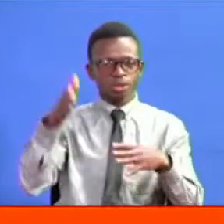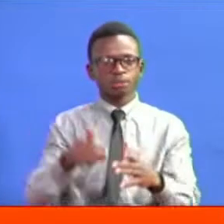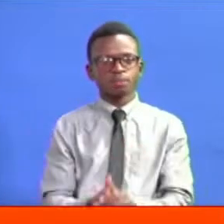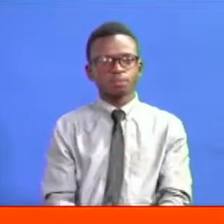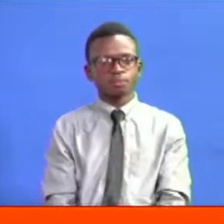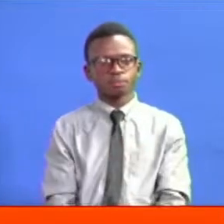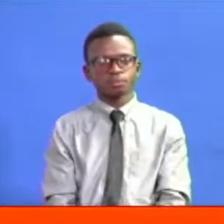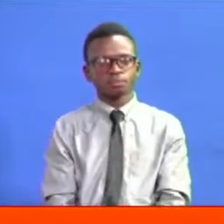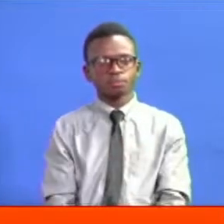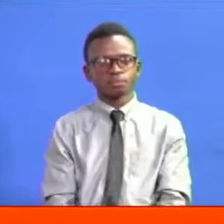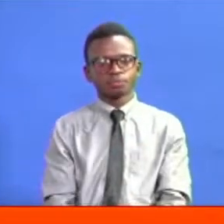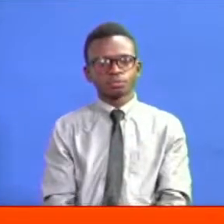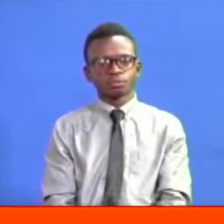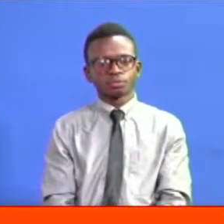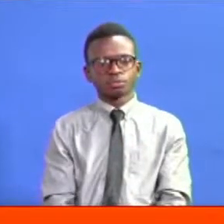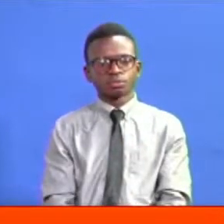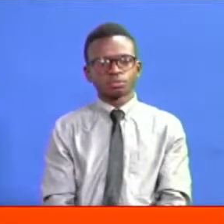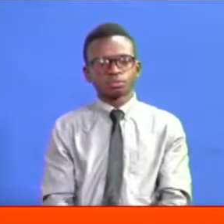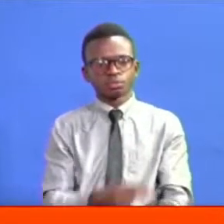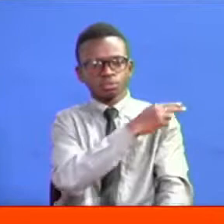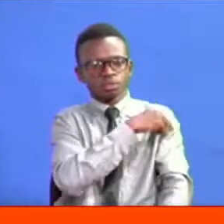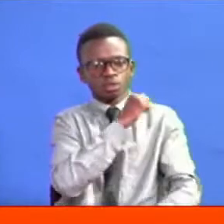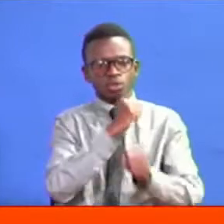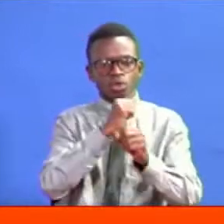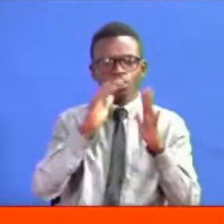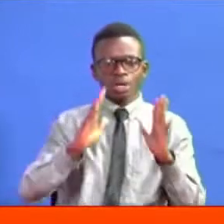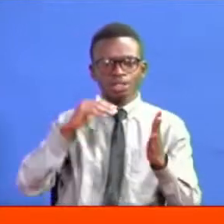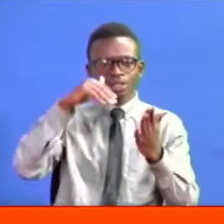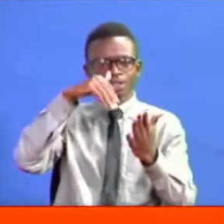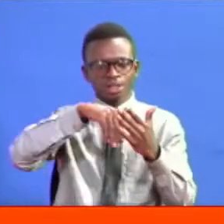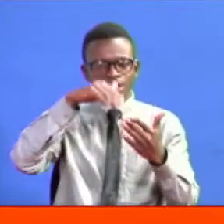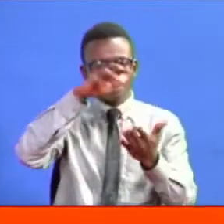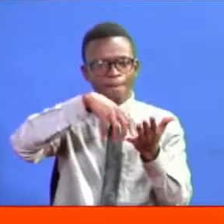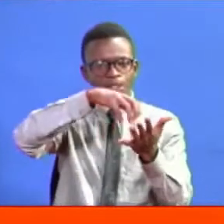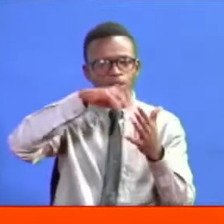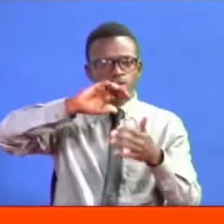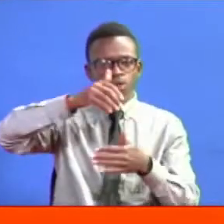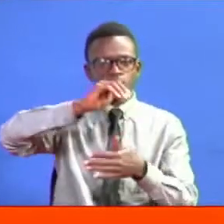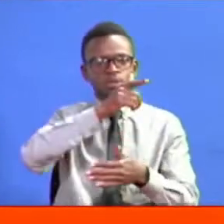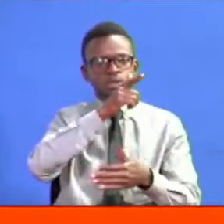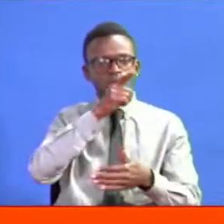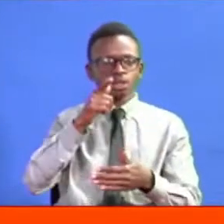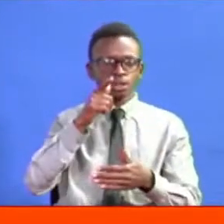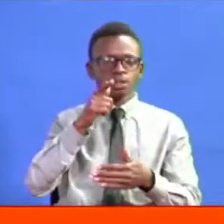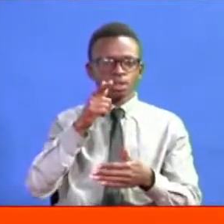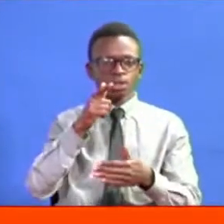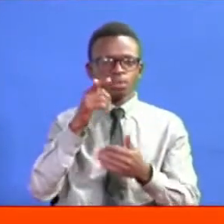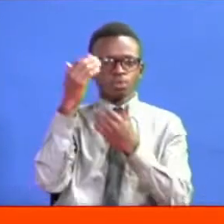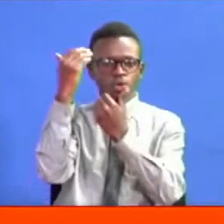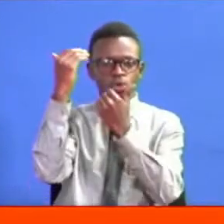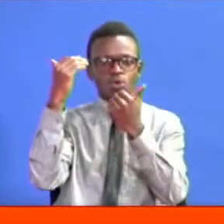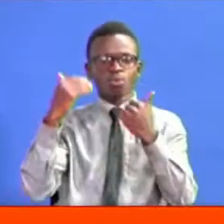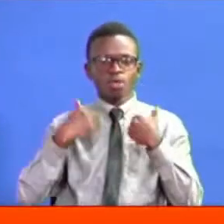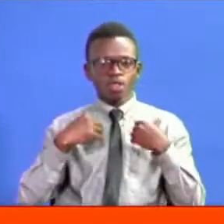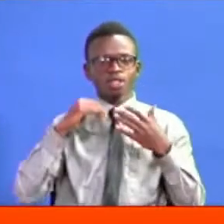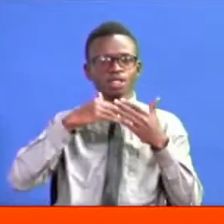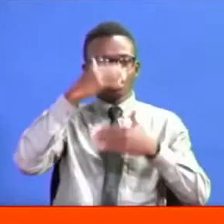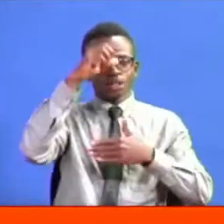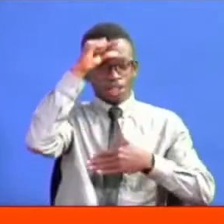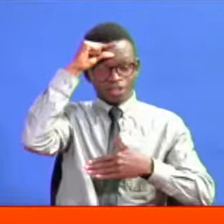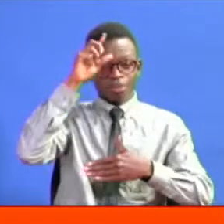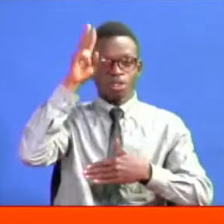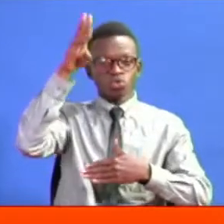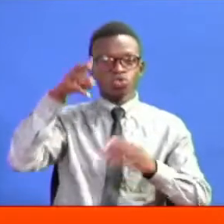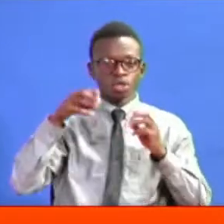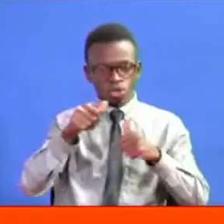We have health workers and professionals in Machakos County are hopeful that the next government will address the key issues that